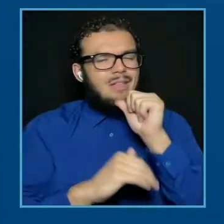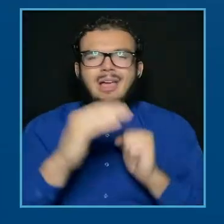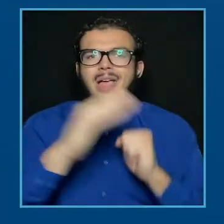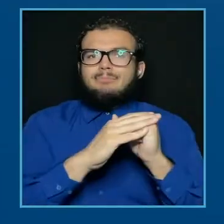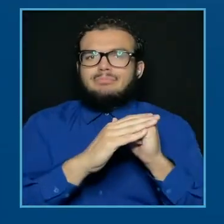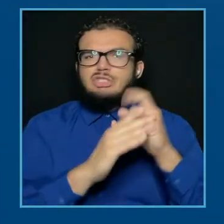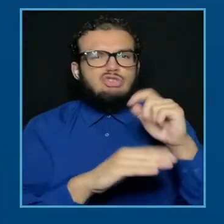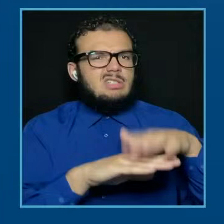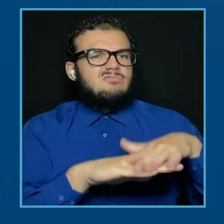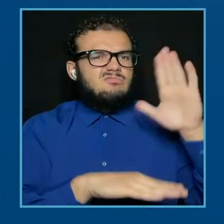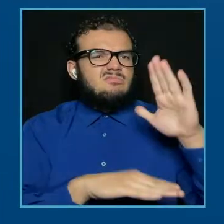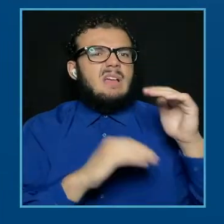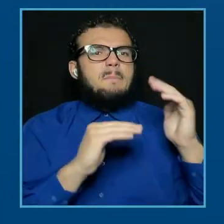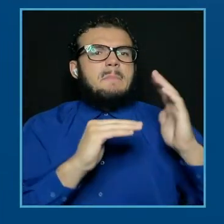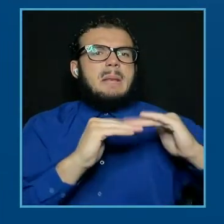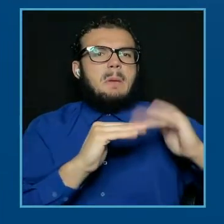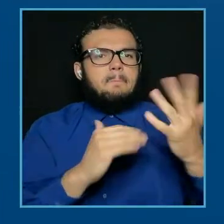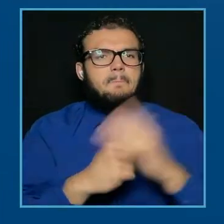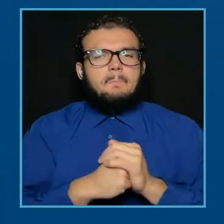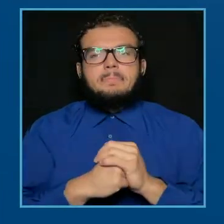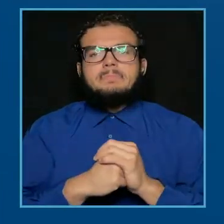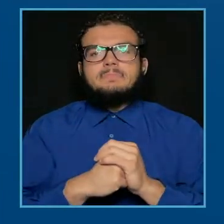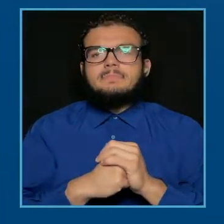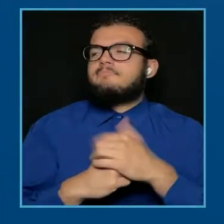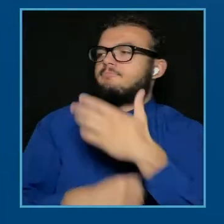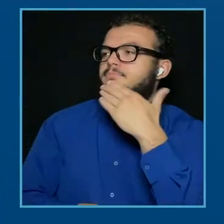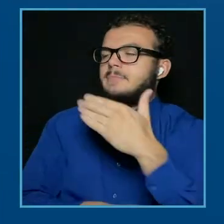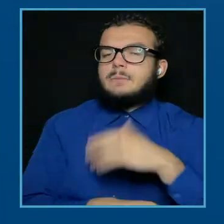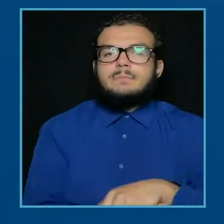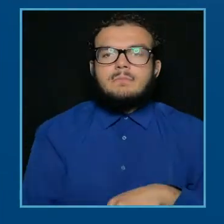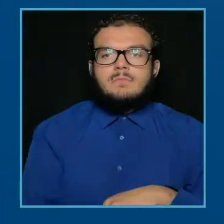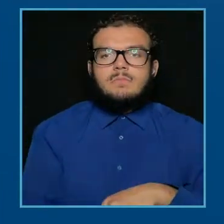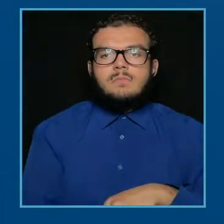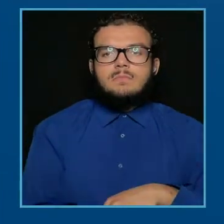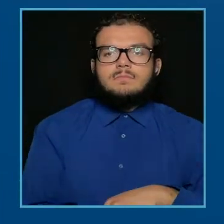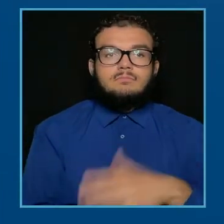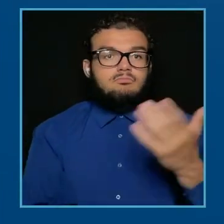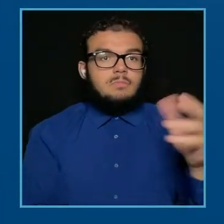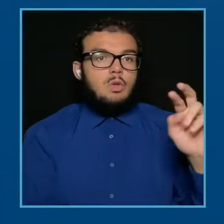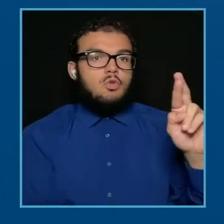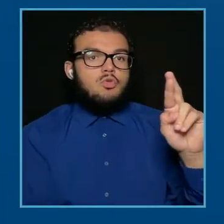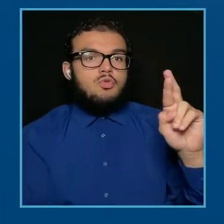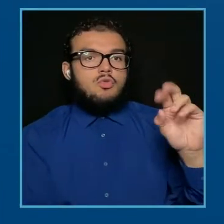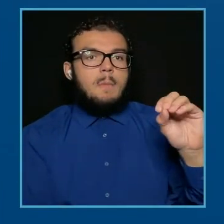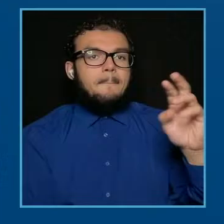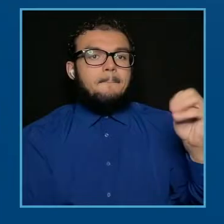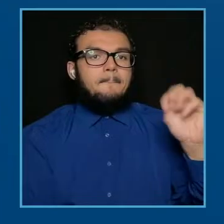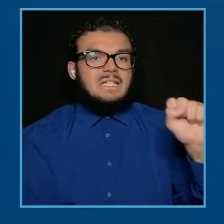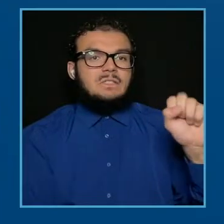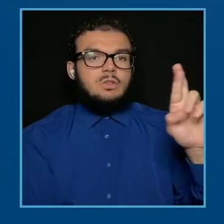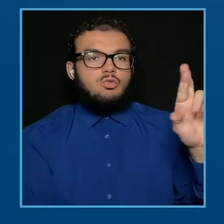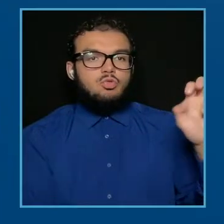floor. Thank you. Thank you. Thank you, Mr. Buckley. Ms. Rawlings?